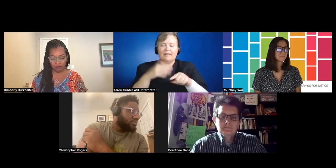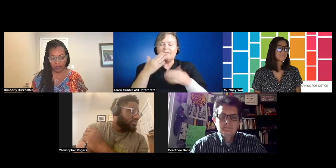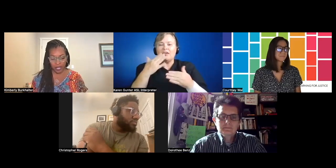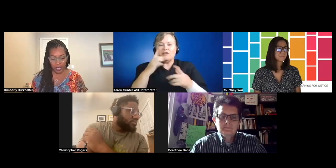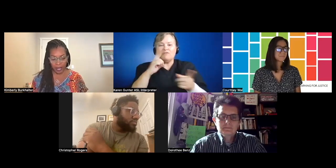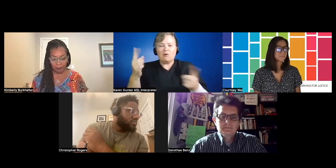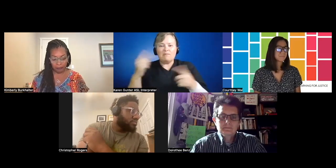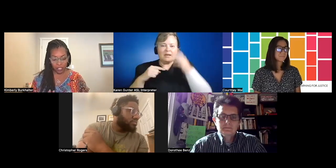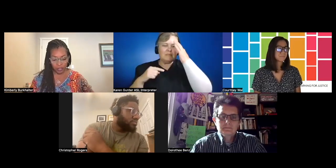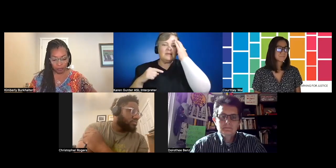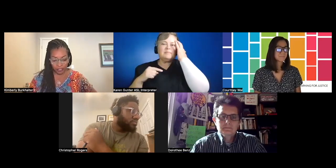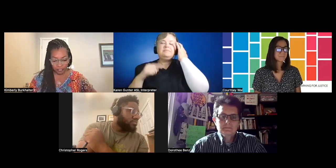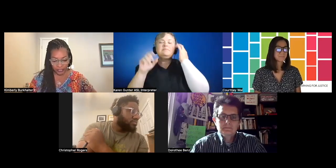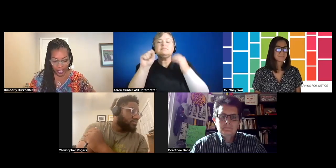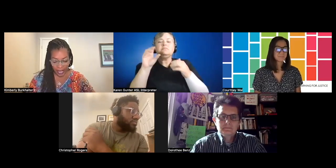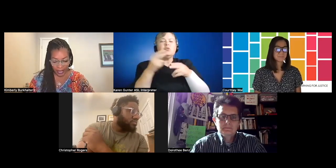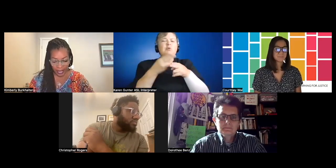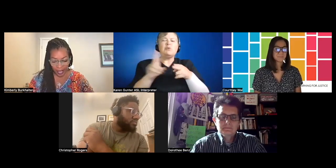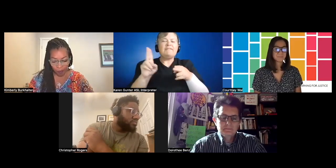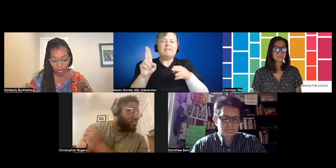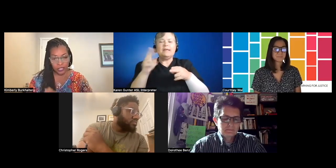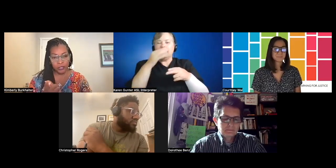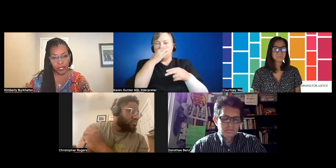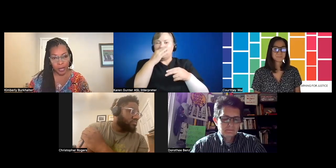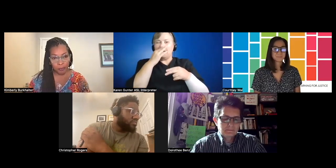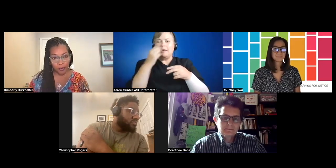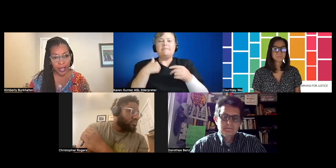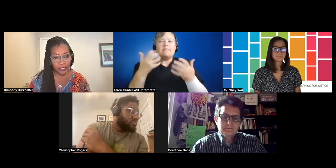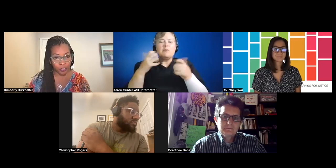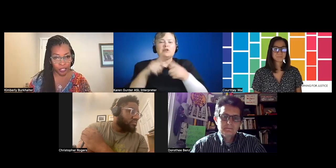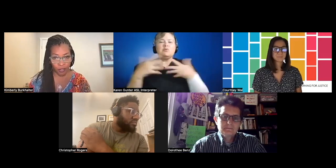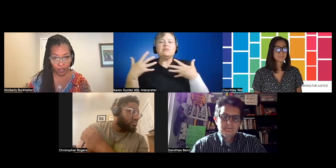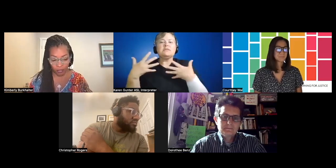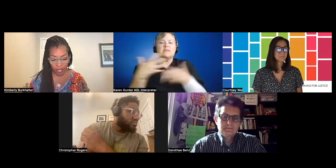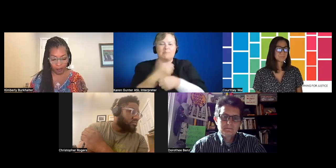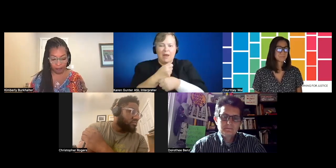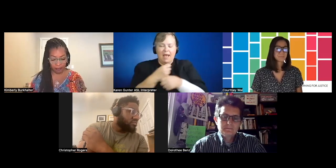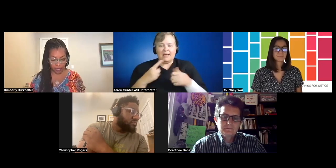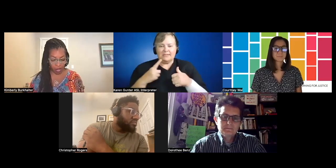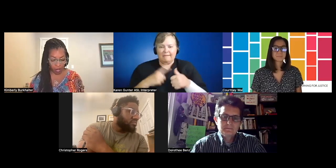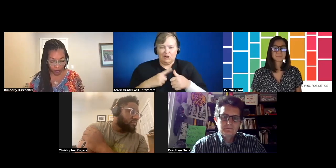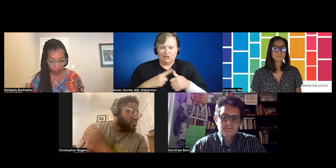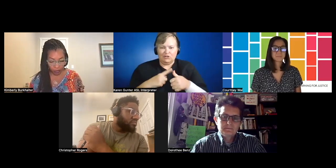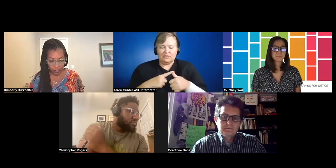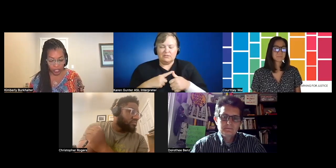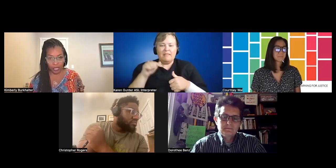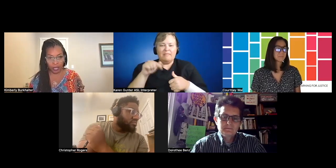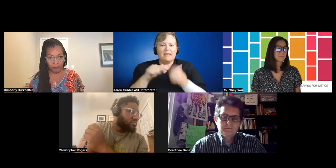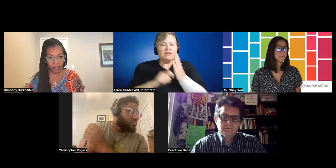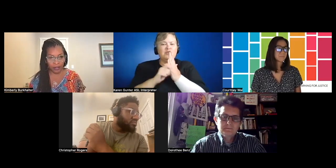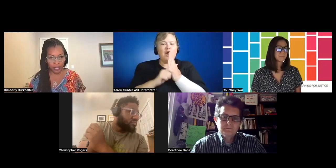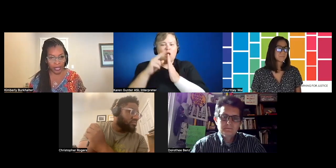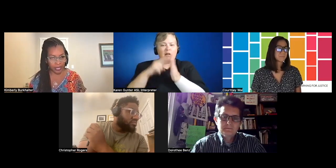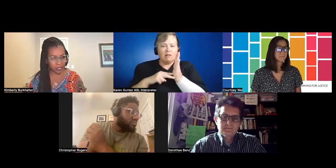here. Just briefly, I want to summarize, first of all, this article, which is